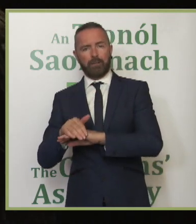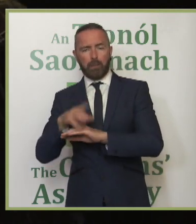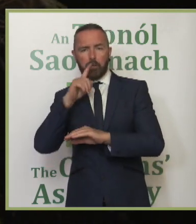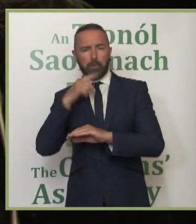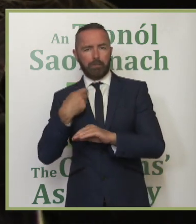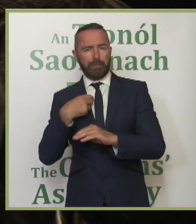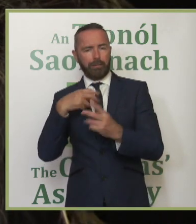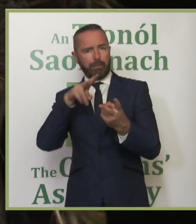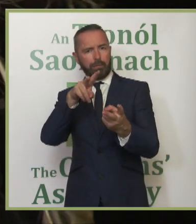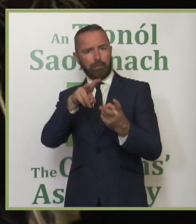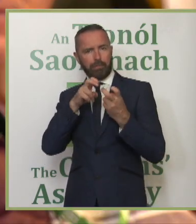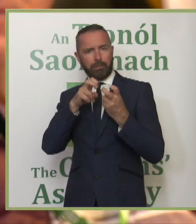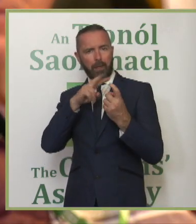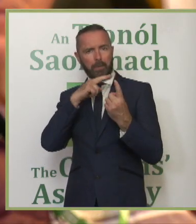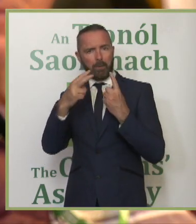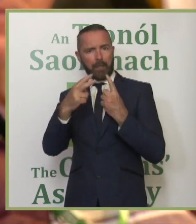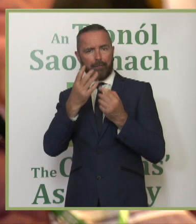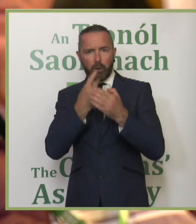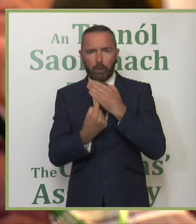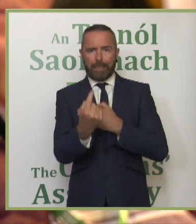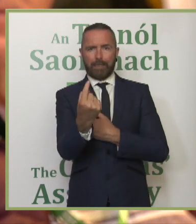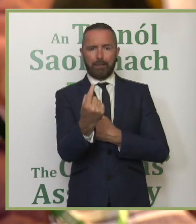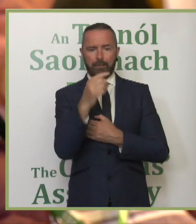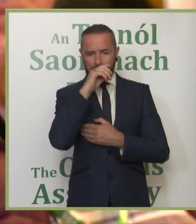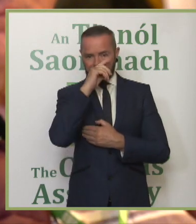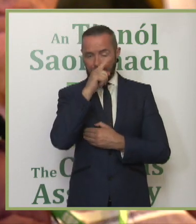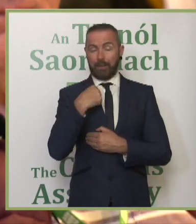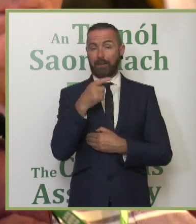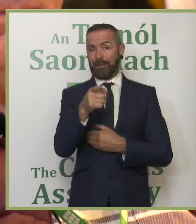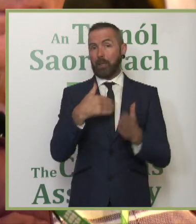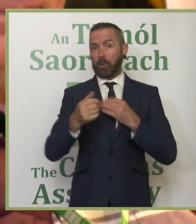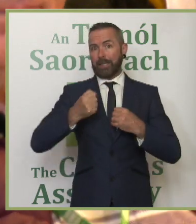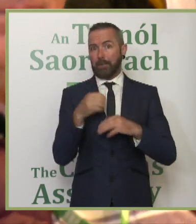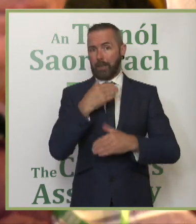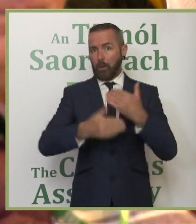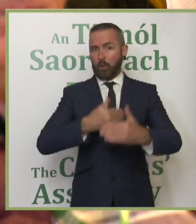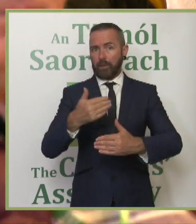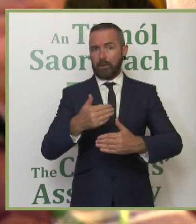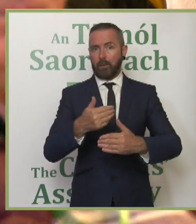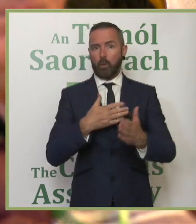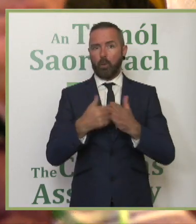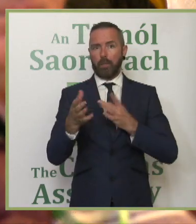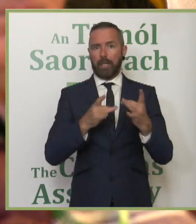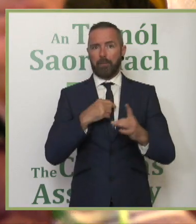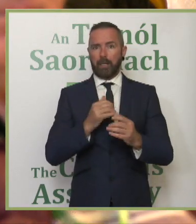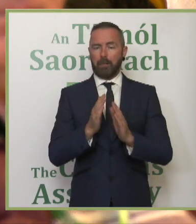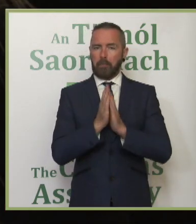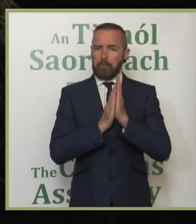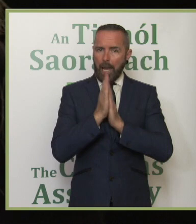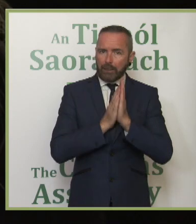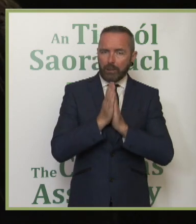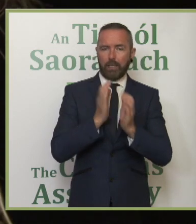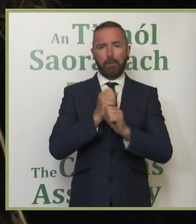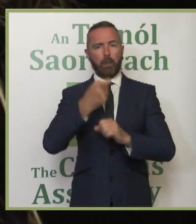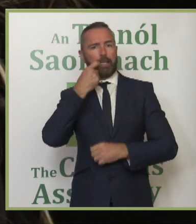unique. And so that's what drives me in my daily work. That's what keeps me going. It's what makes me passionate about addiction. And so